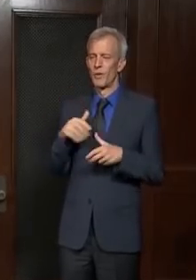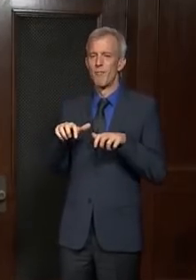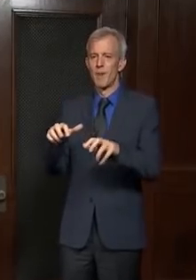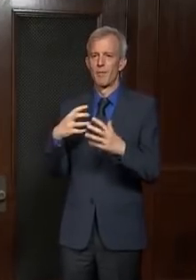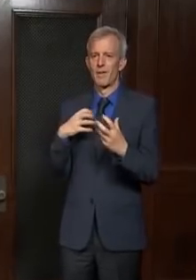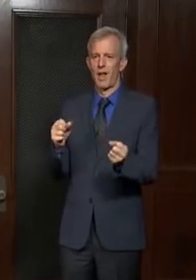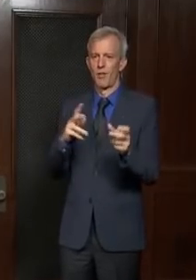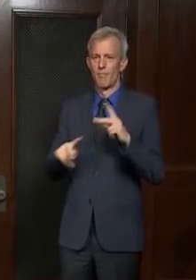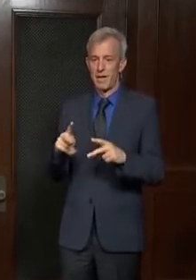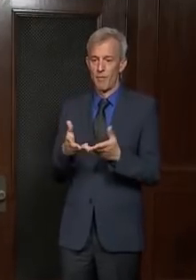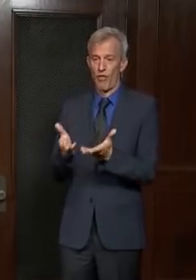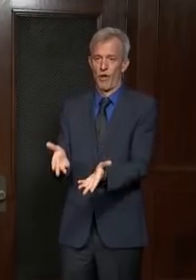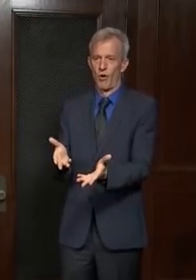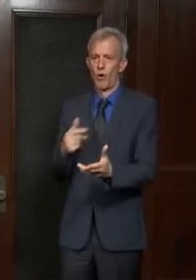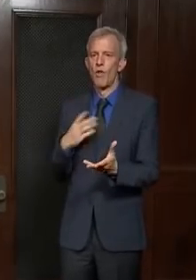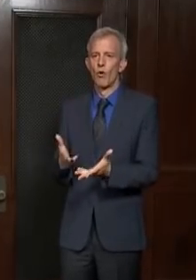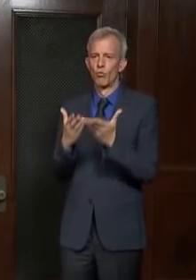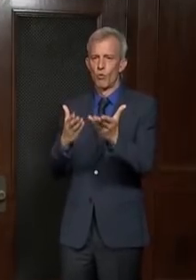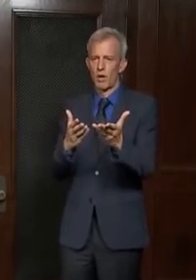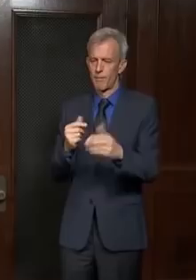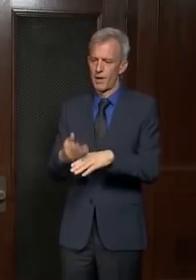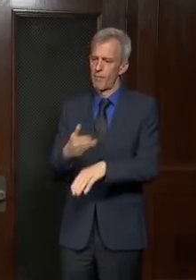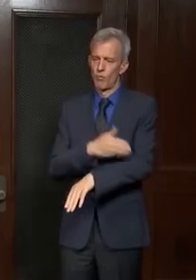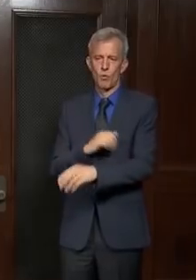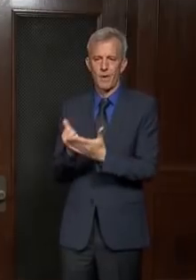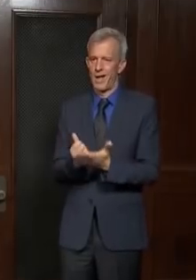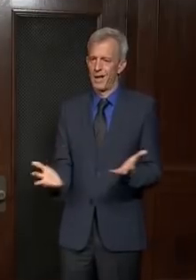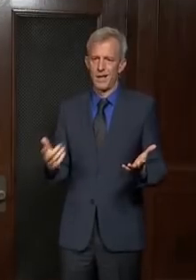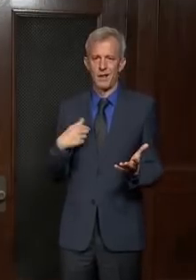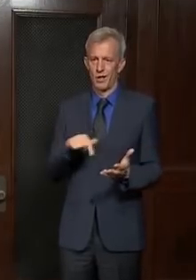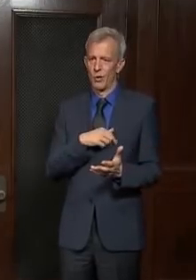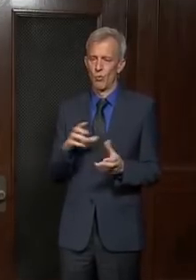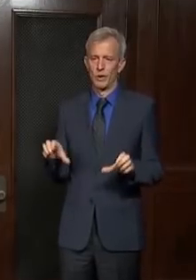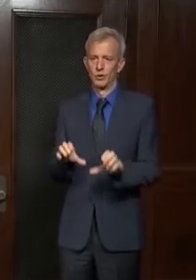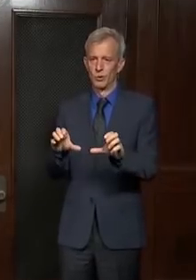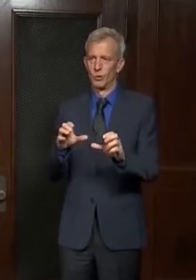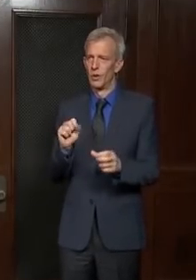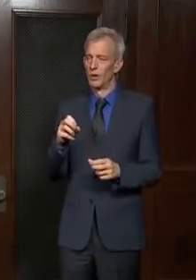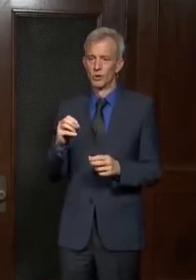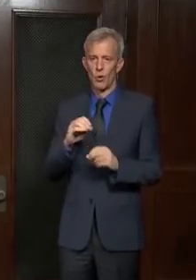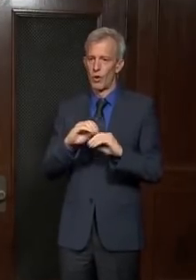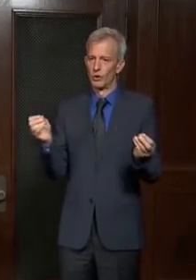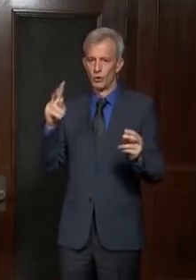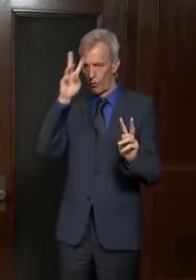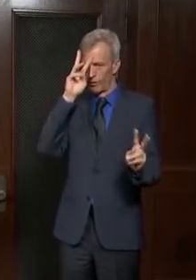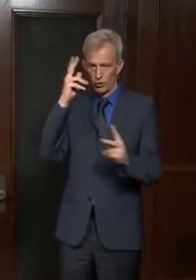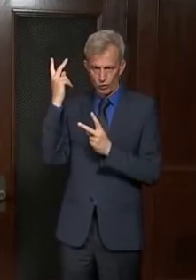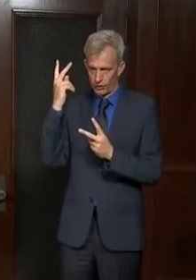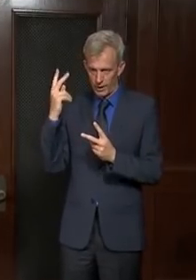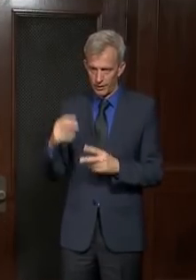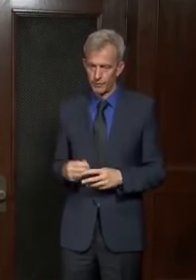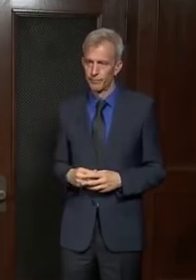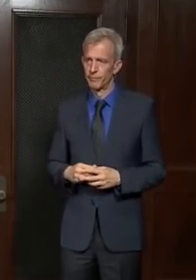They're recommending and approving anything we do. So there's not an ounce of air between us.